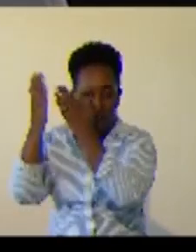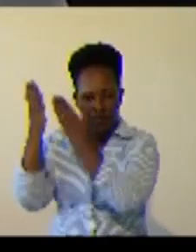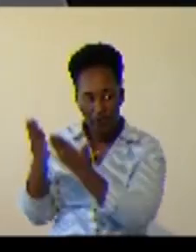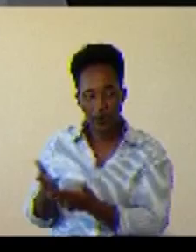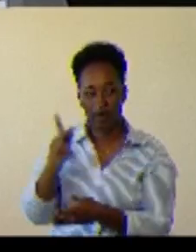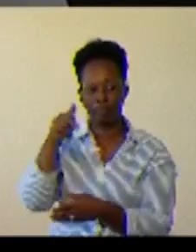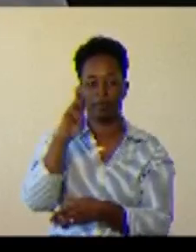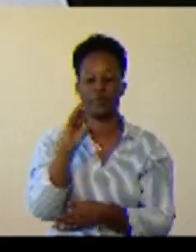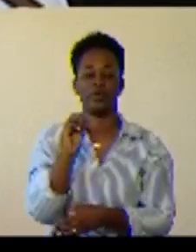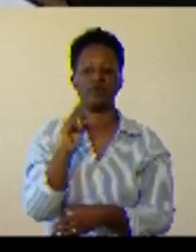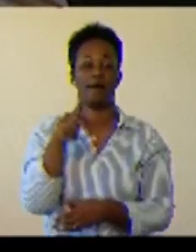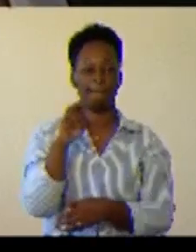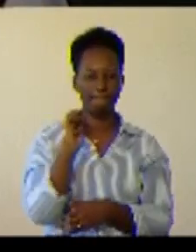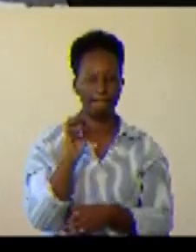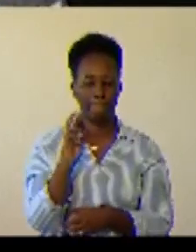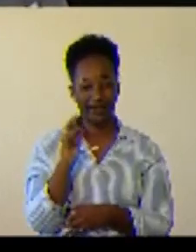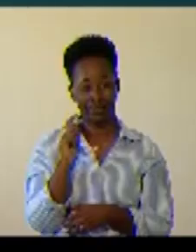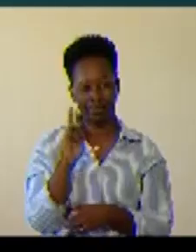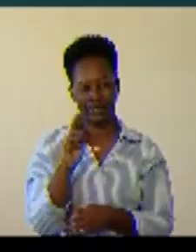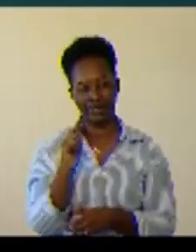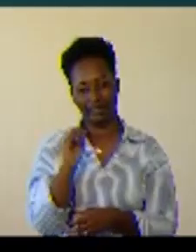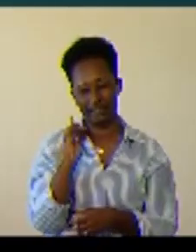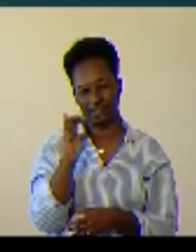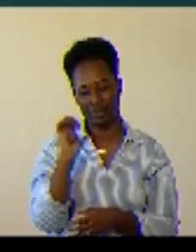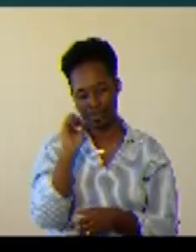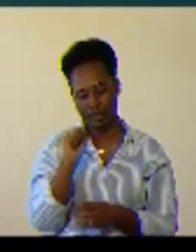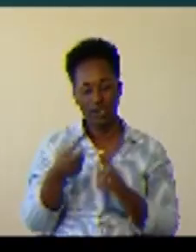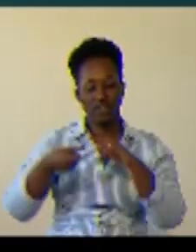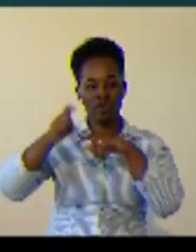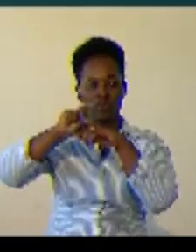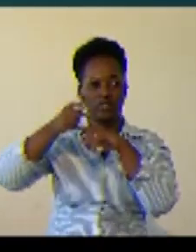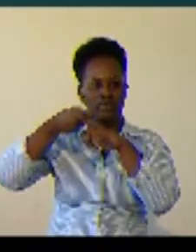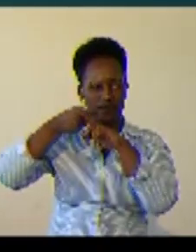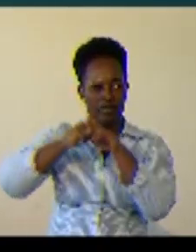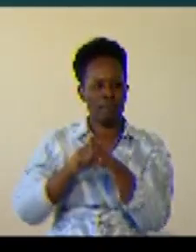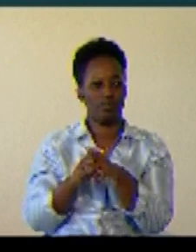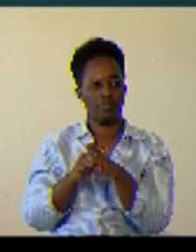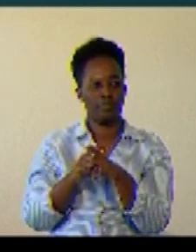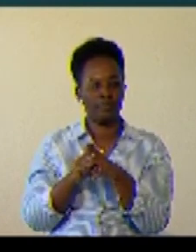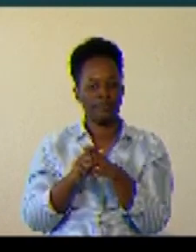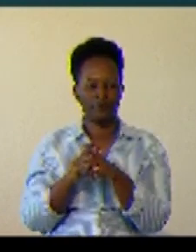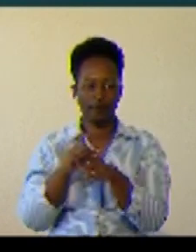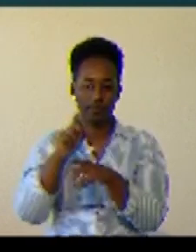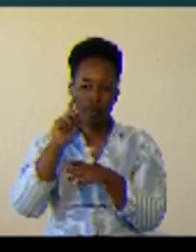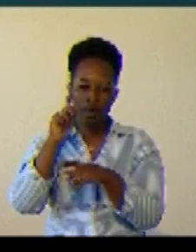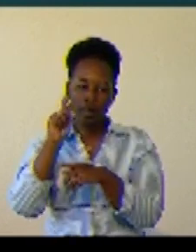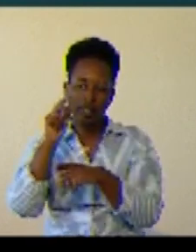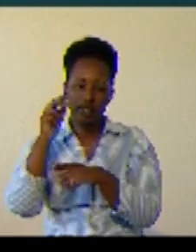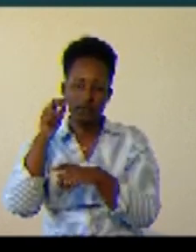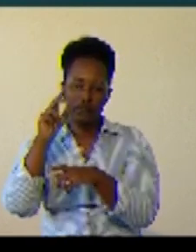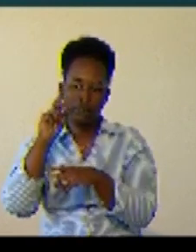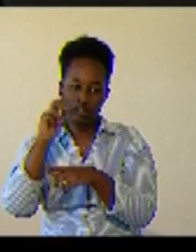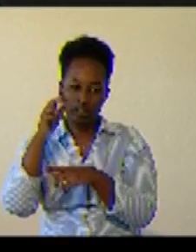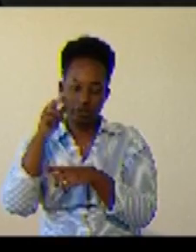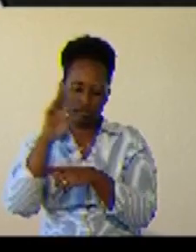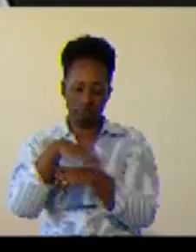here, of the halogens increase from fluorine to iodine? Some seconds and you suggest the right answer